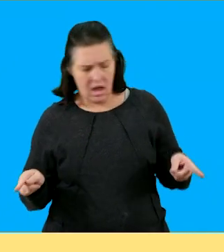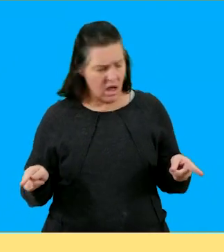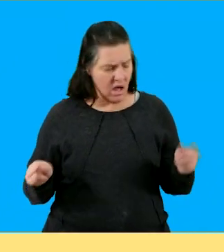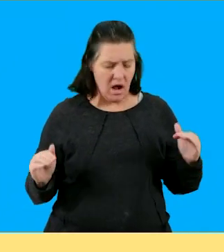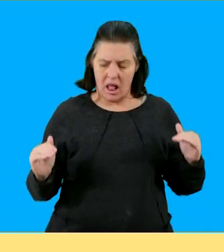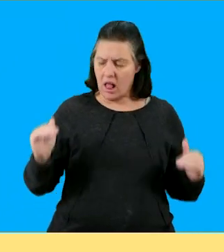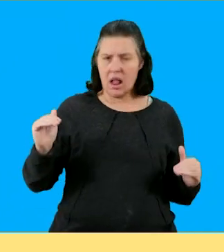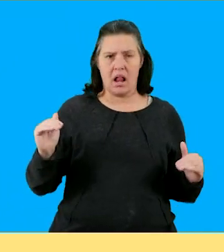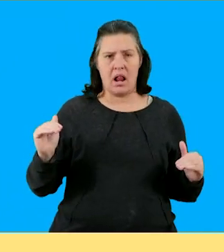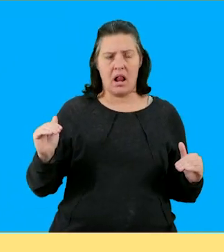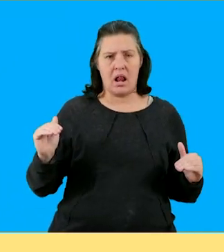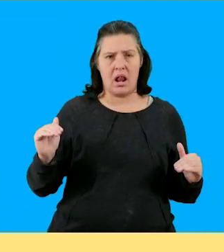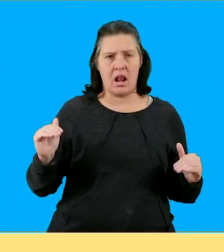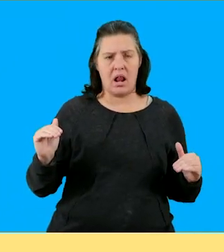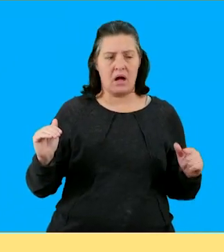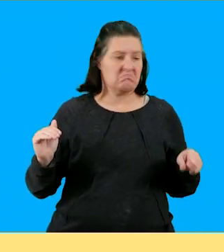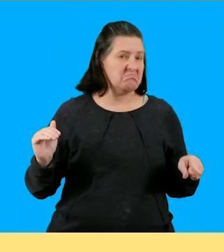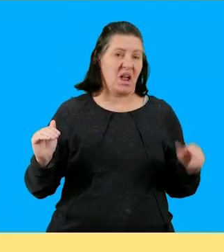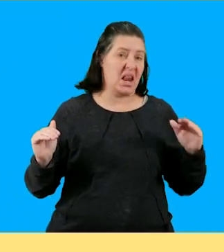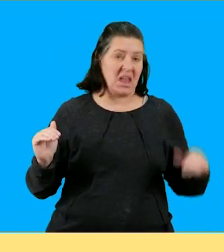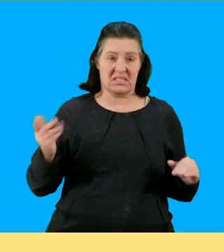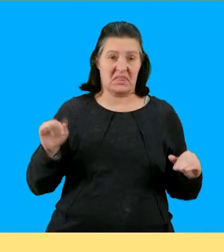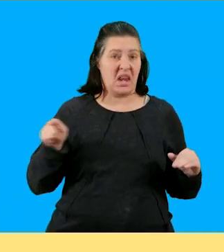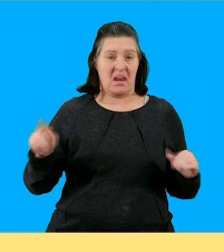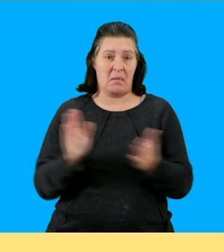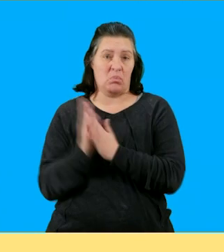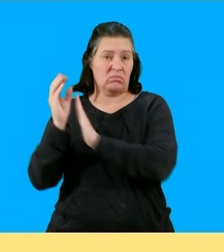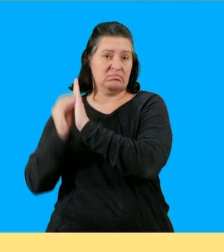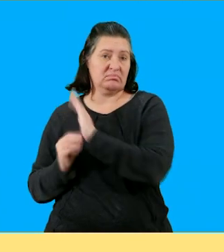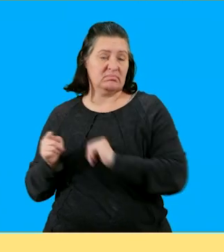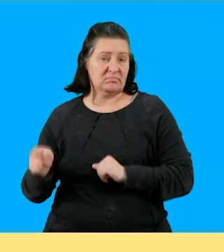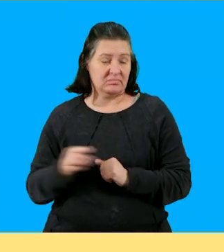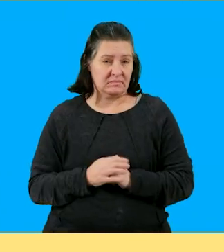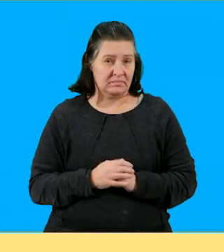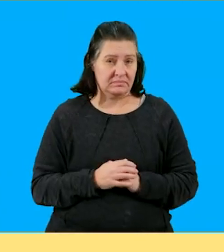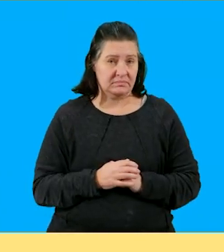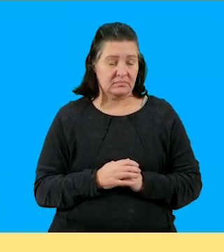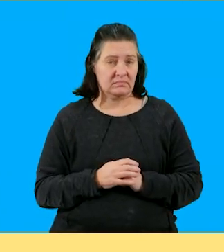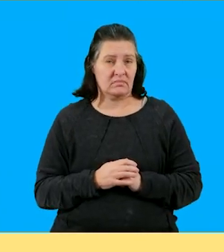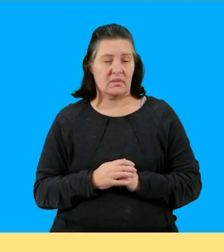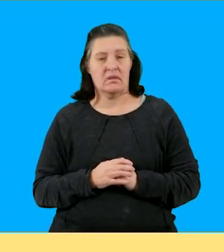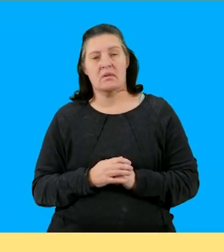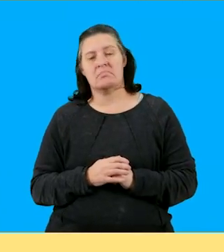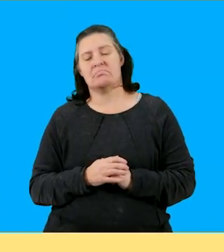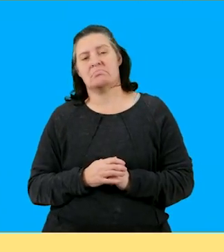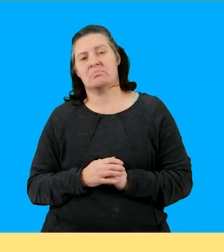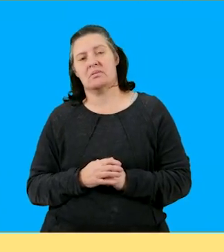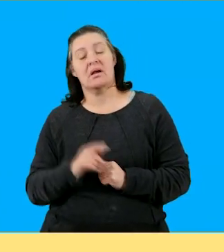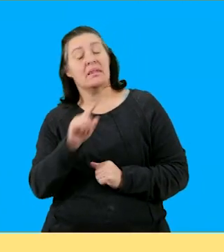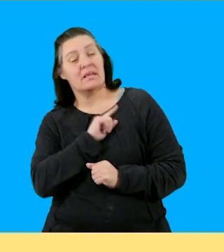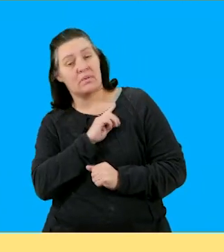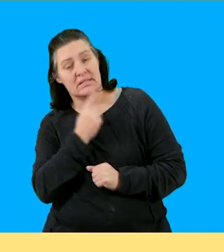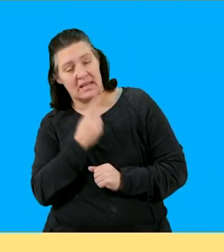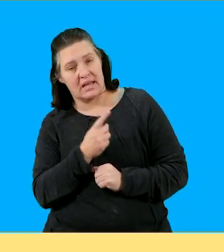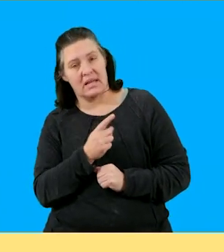you realize that our physical stock is less than the stock on the records. So we